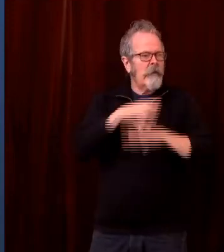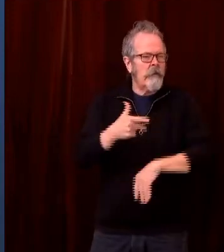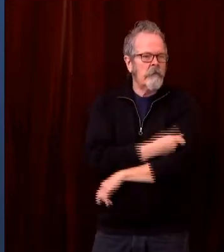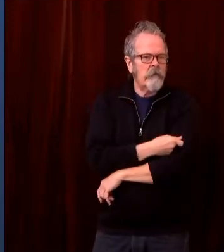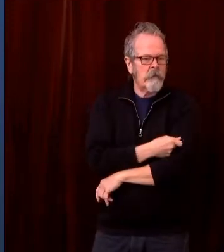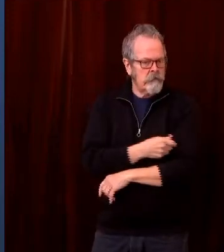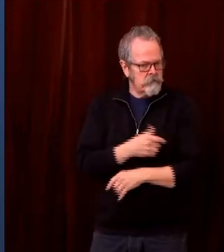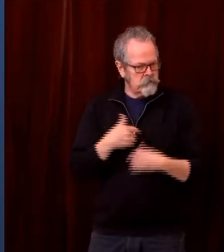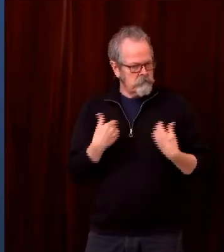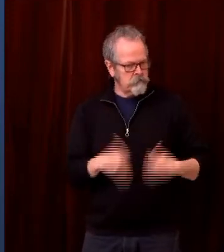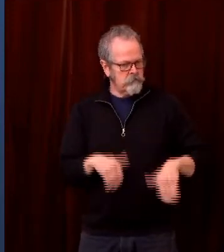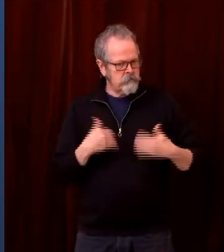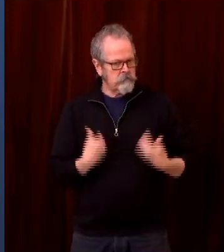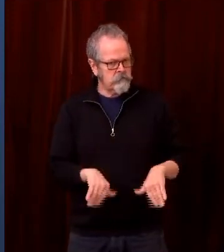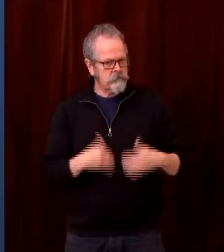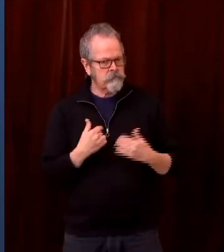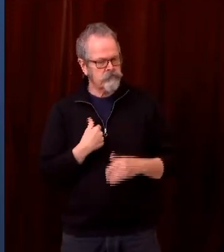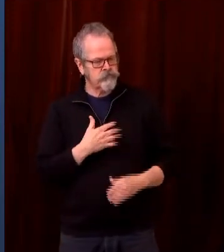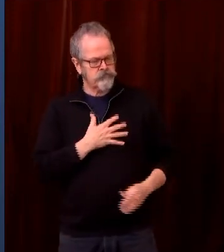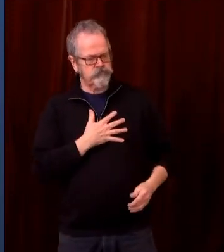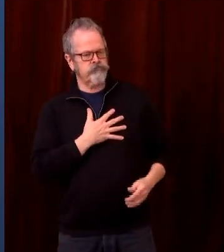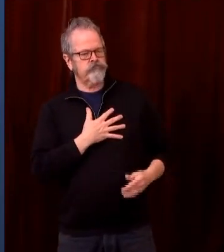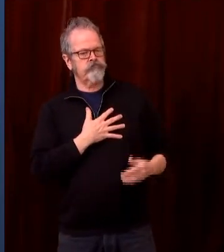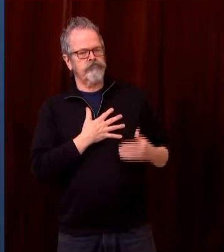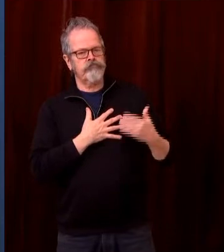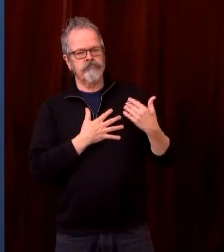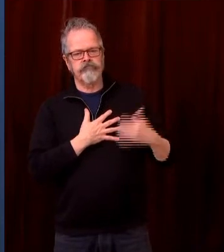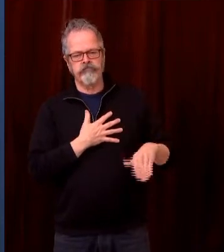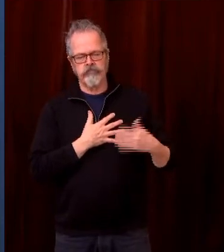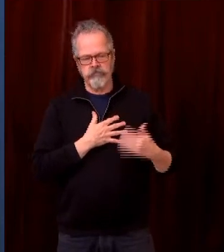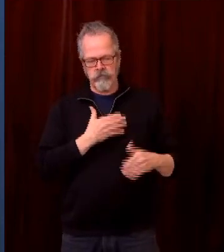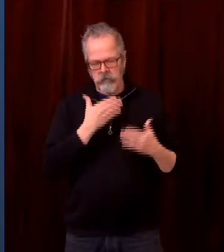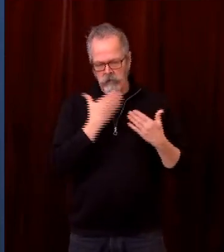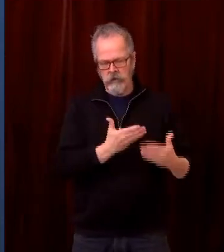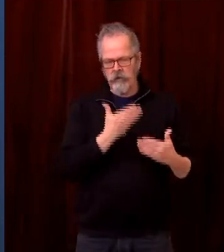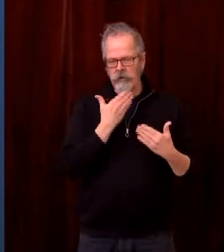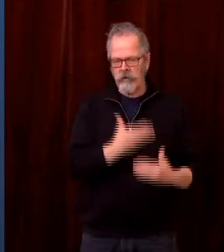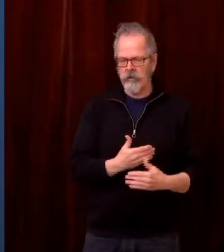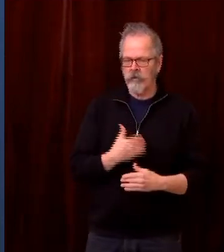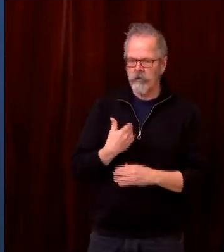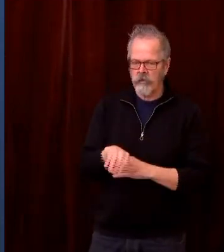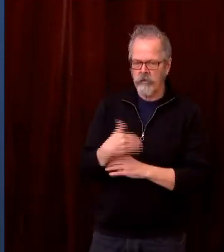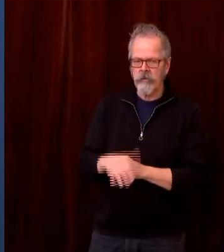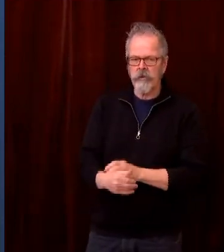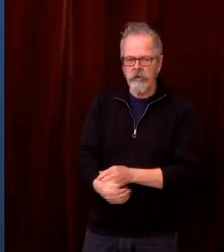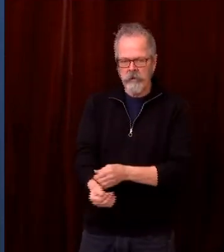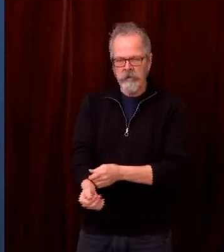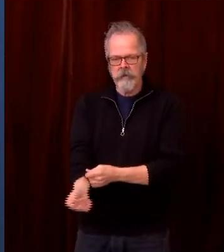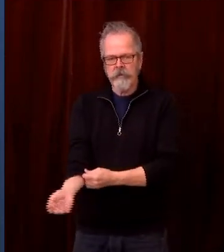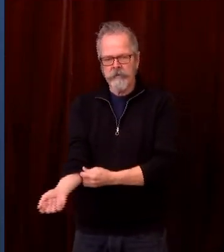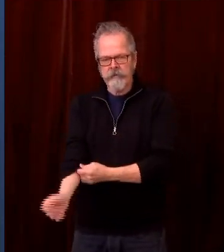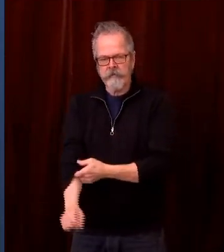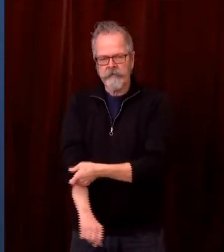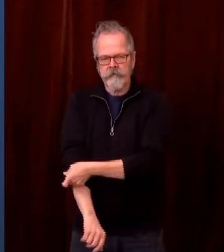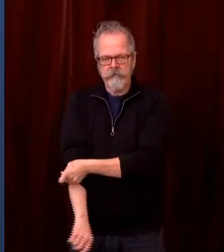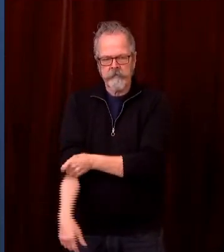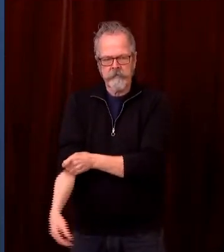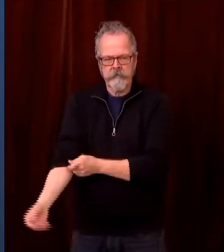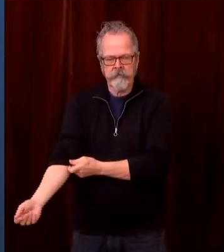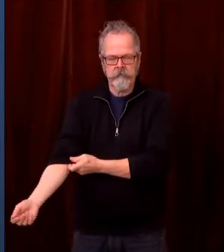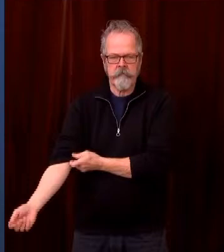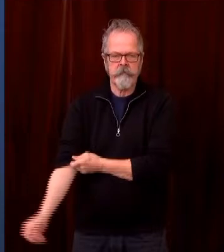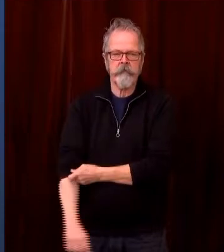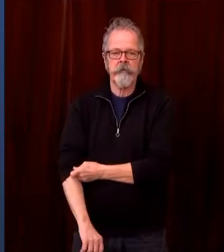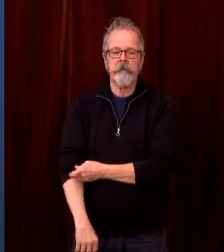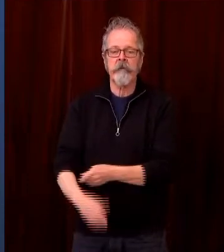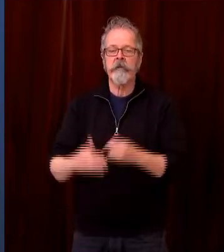One other thing, someone brought up an issue about counties on the relative distribution in the state.